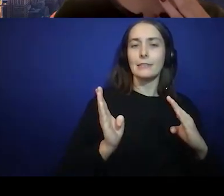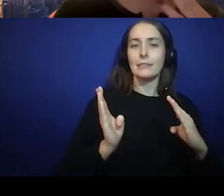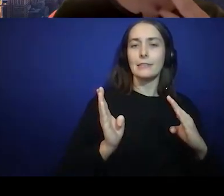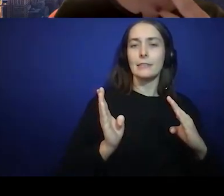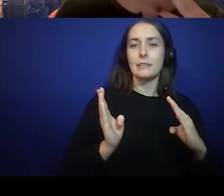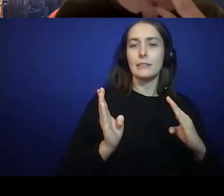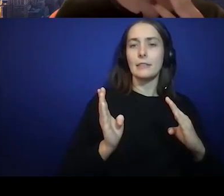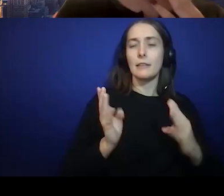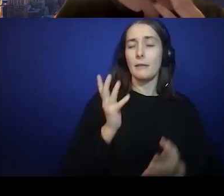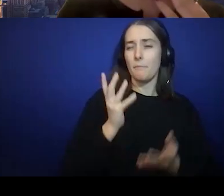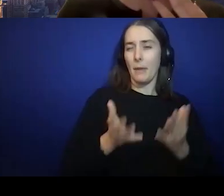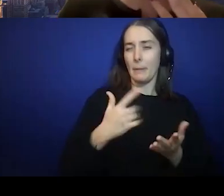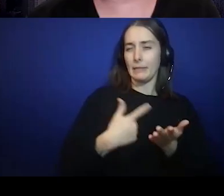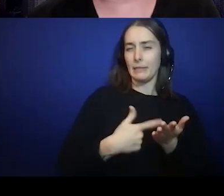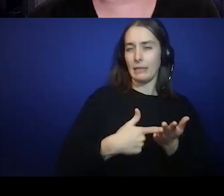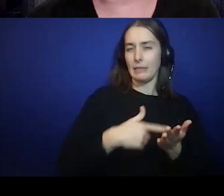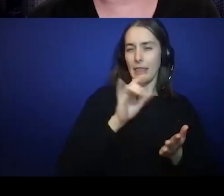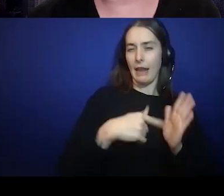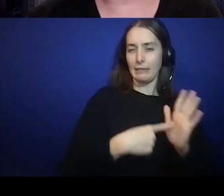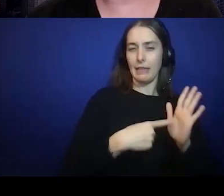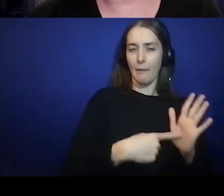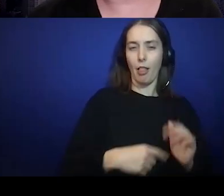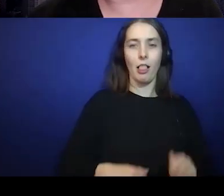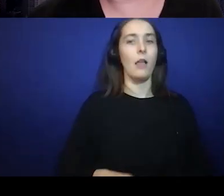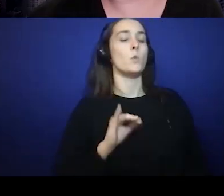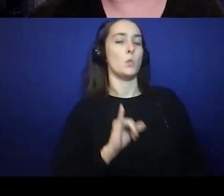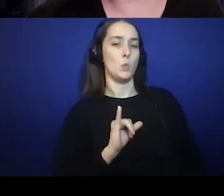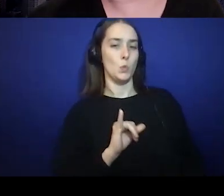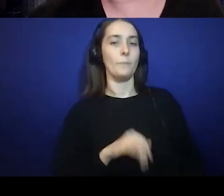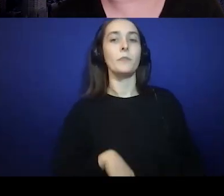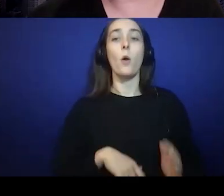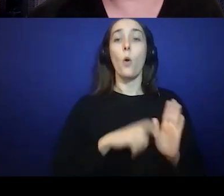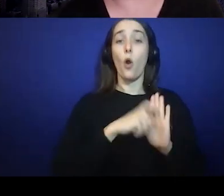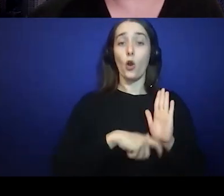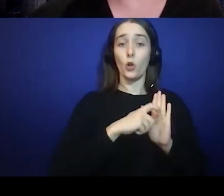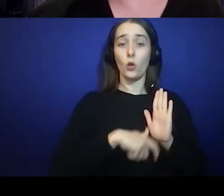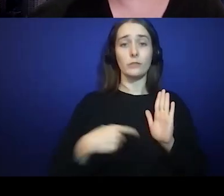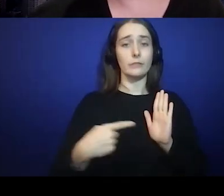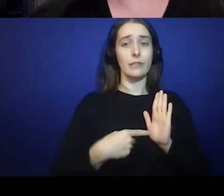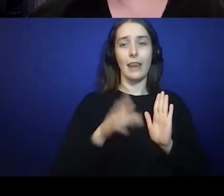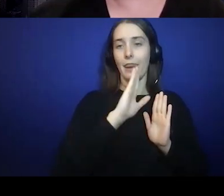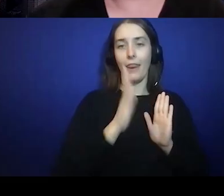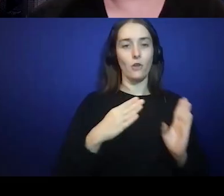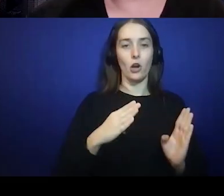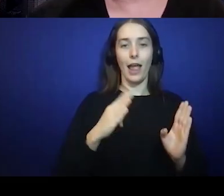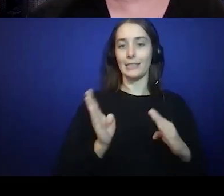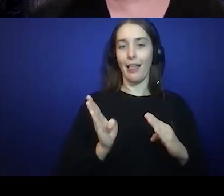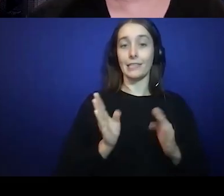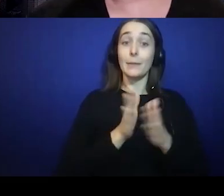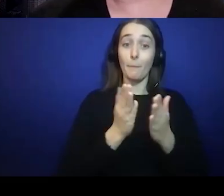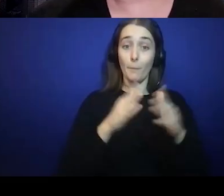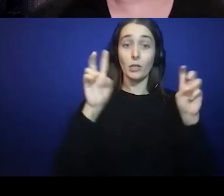reference to the example. Got it. Thank you. So articles are never italicized, but books